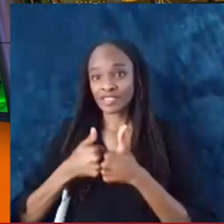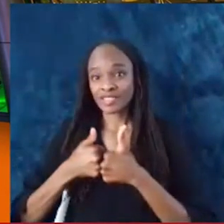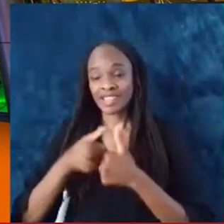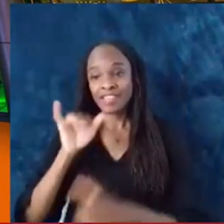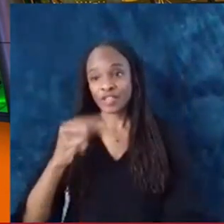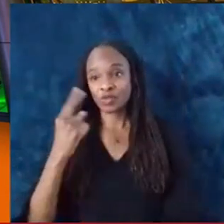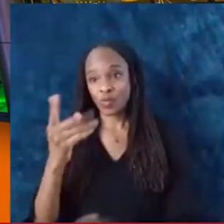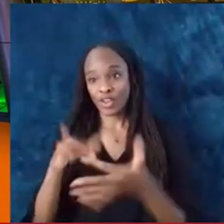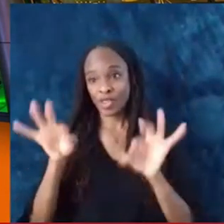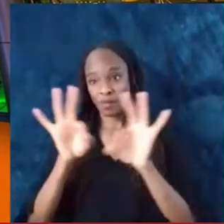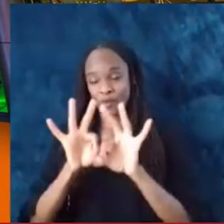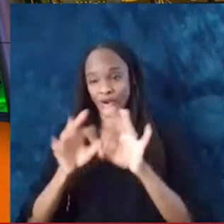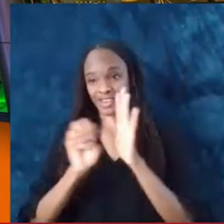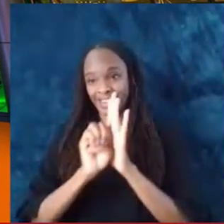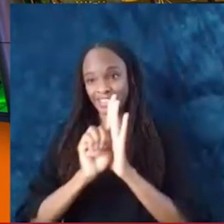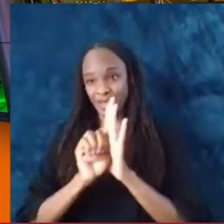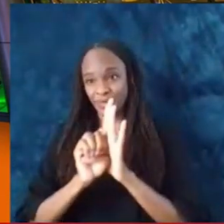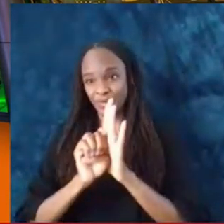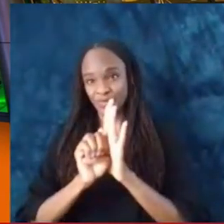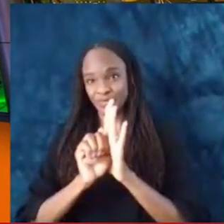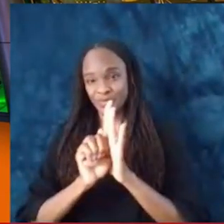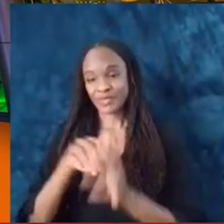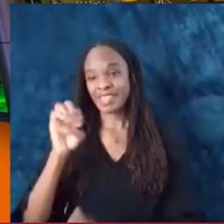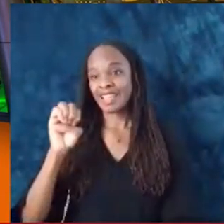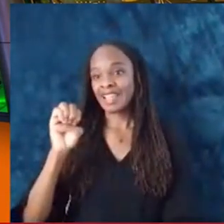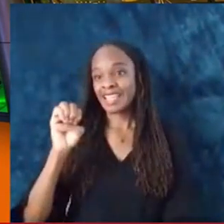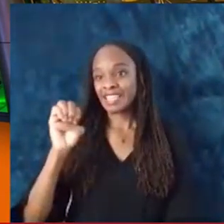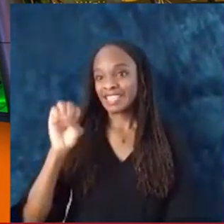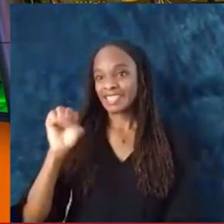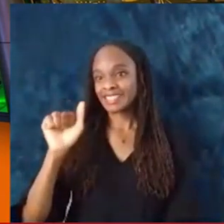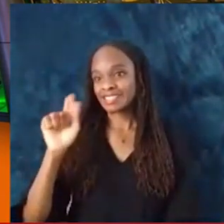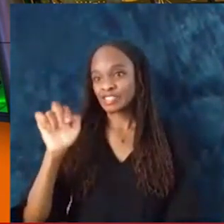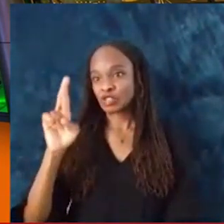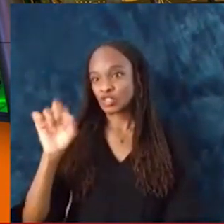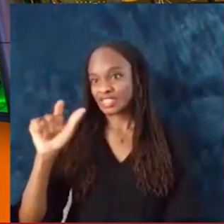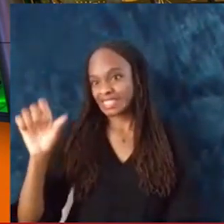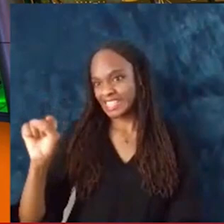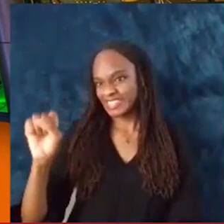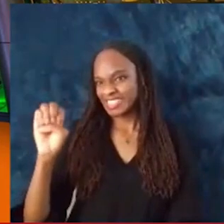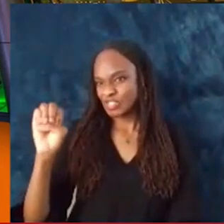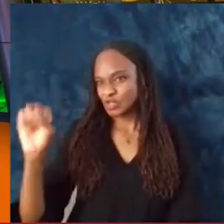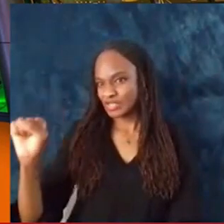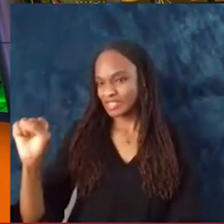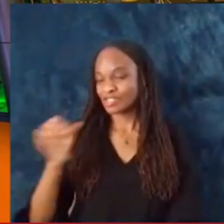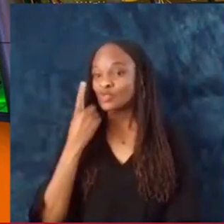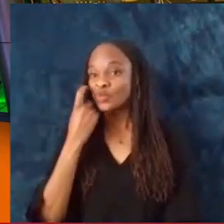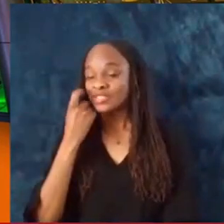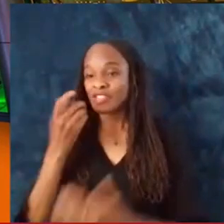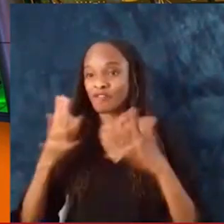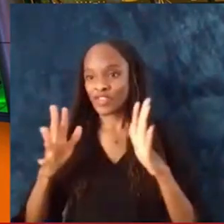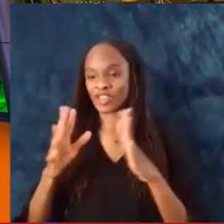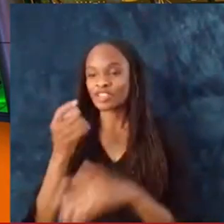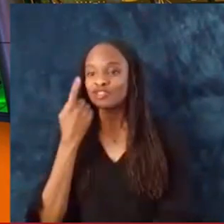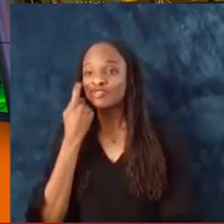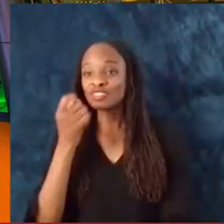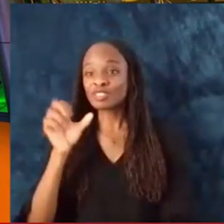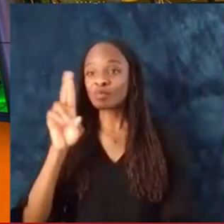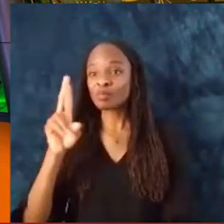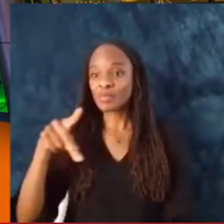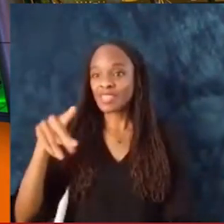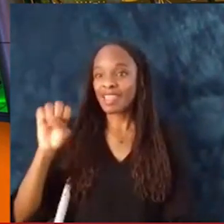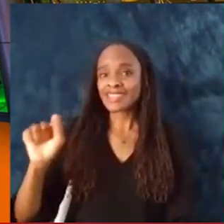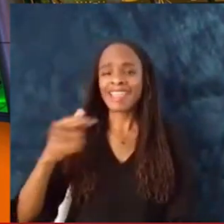important example. Easterseals just completed its latest PSA, and I couldn't wait to share it